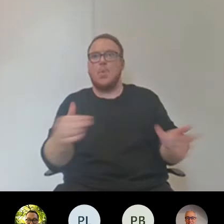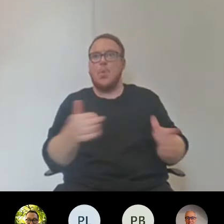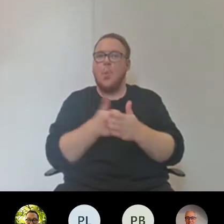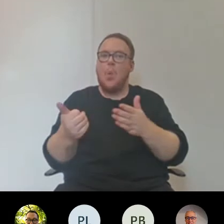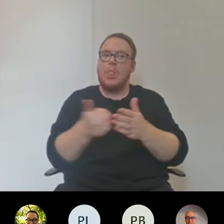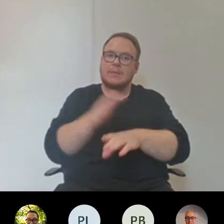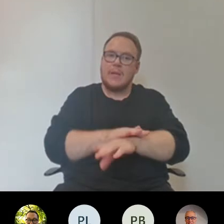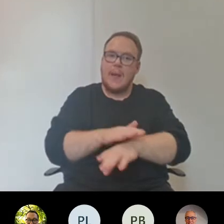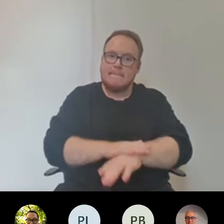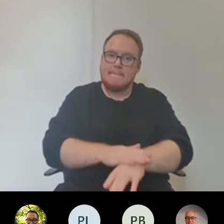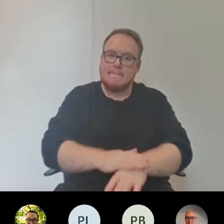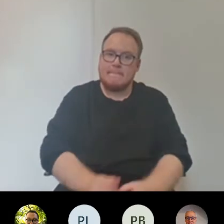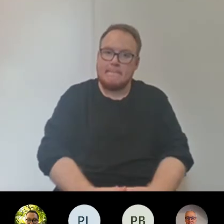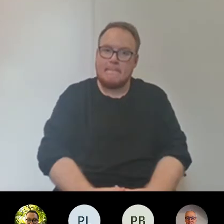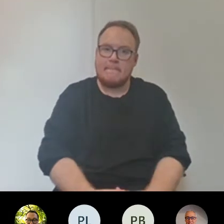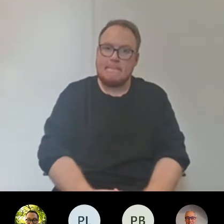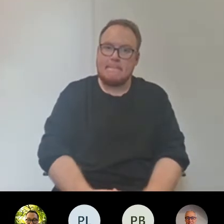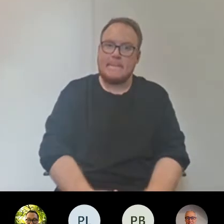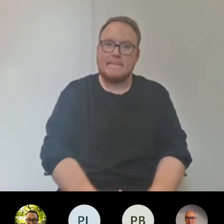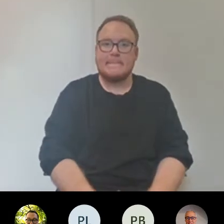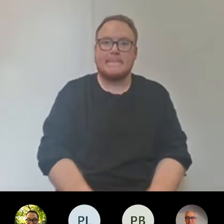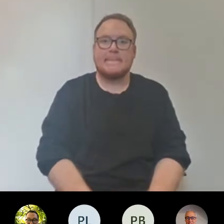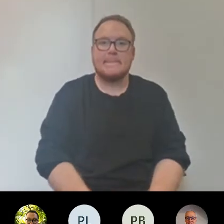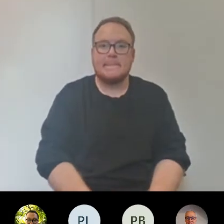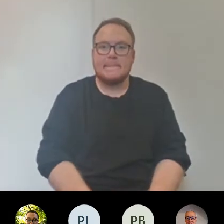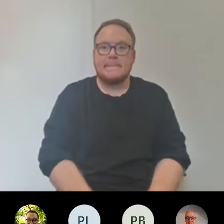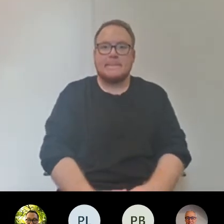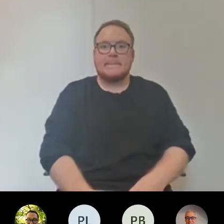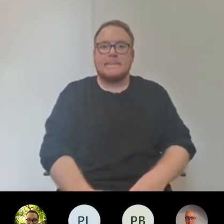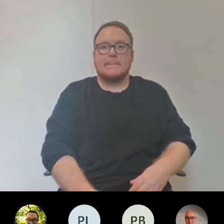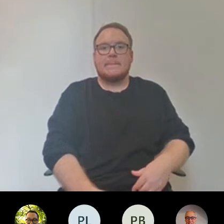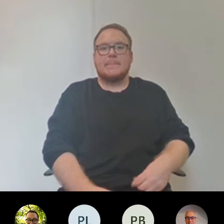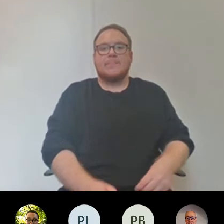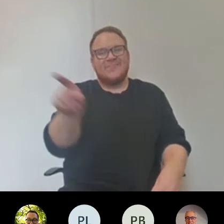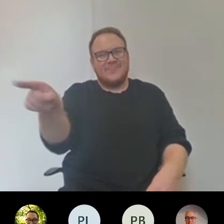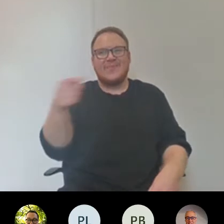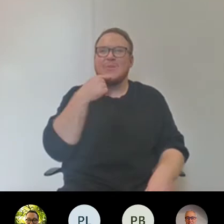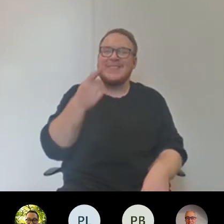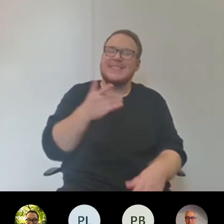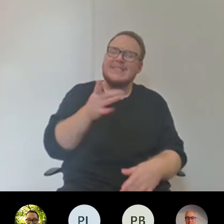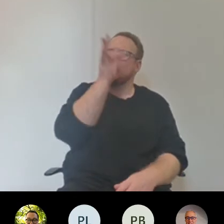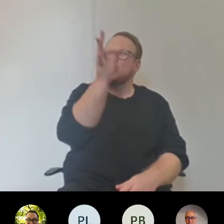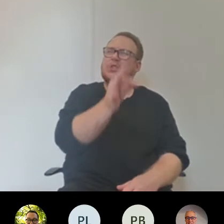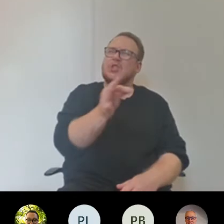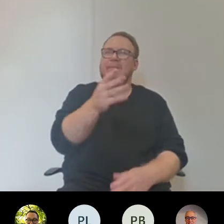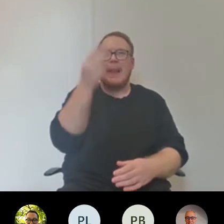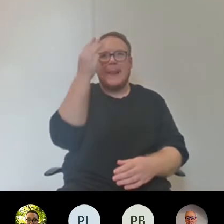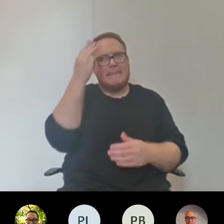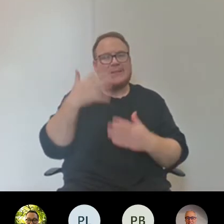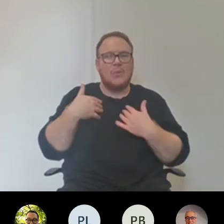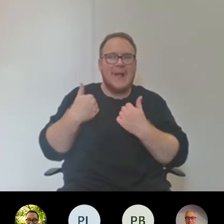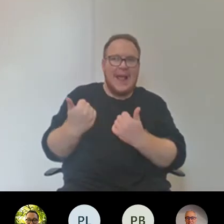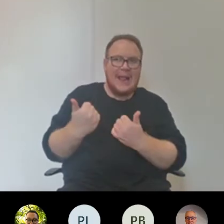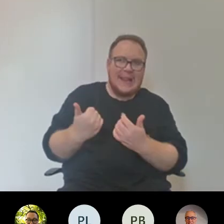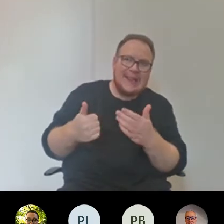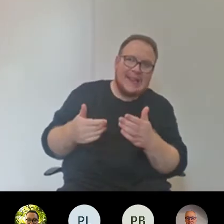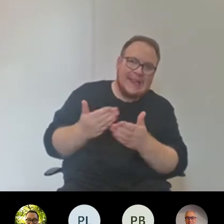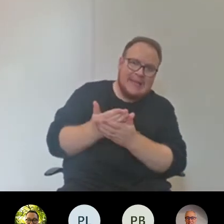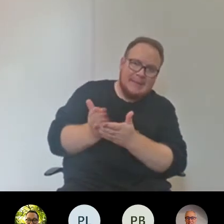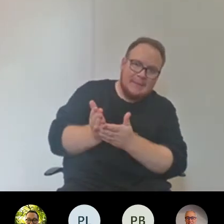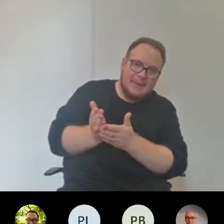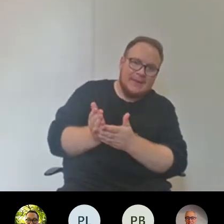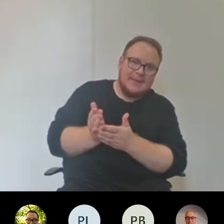I mean, just in terms of the, I think there was the mental health element to your question as well, and parity of esteem. So it's not just